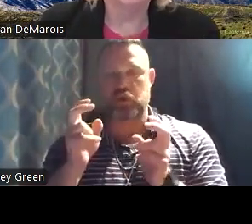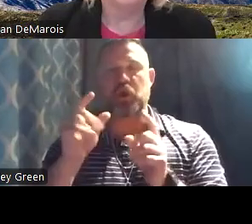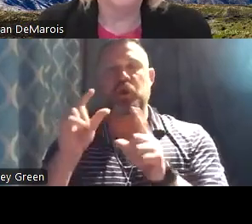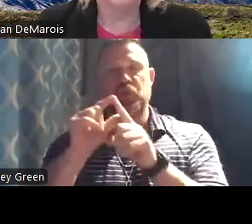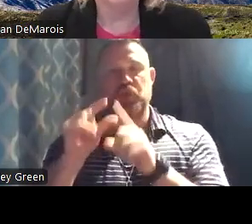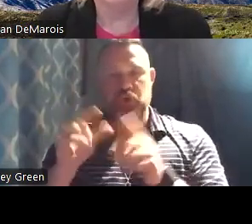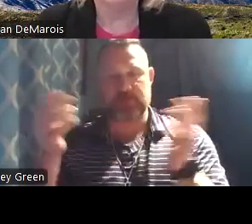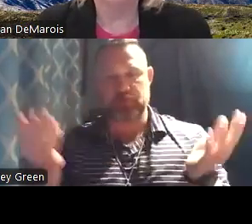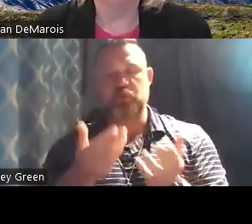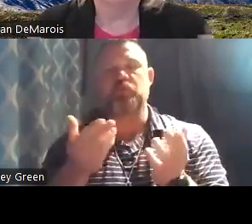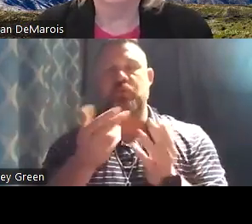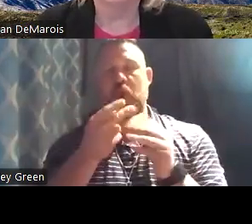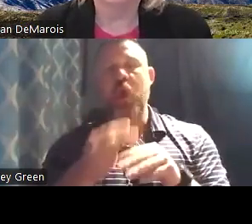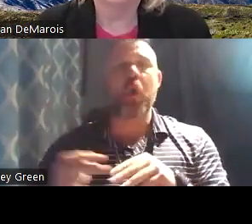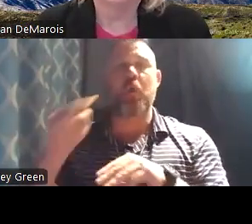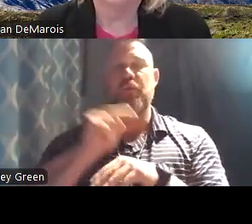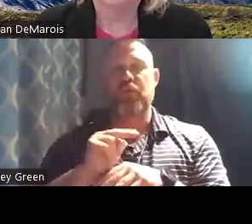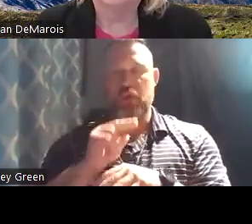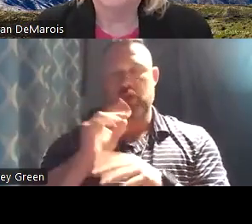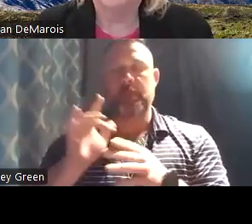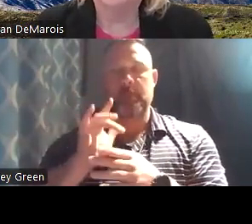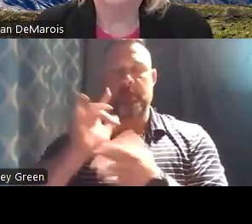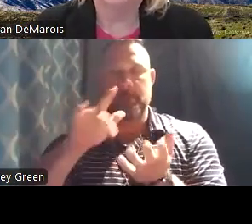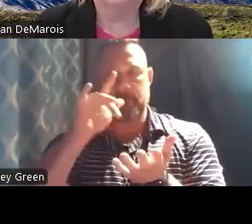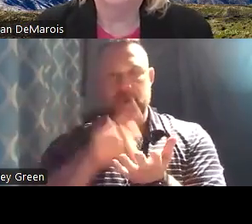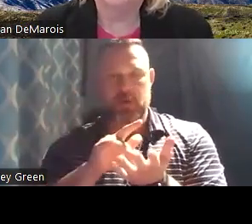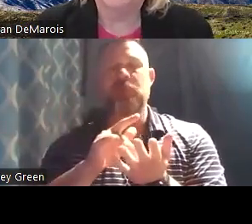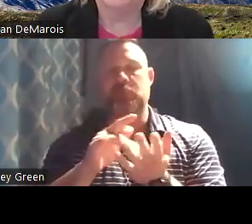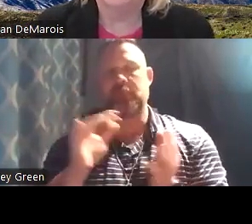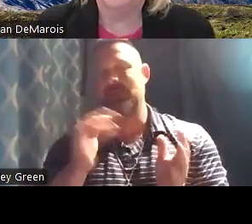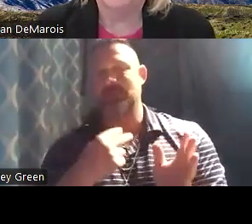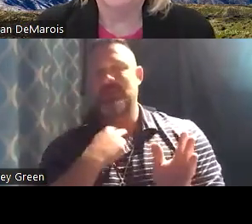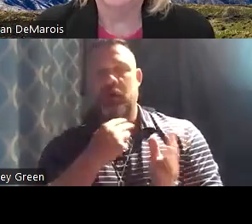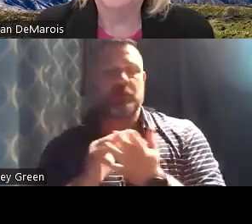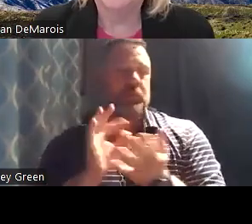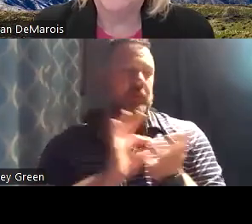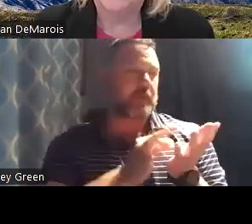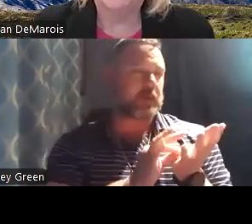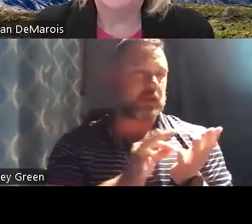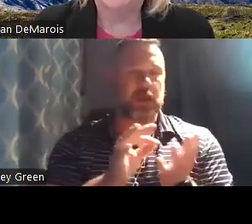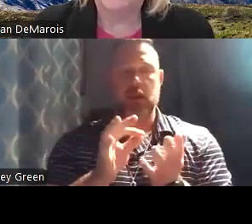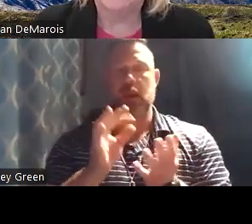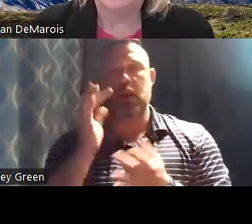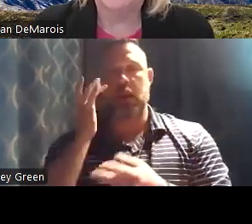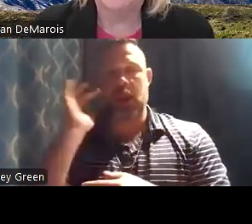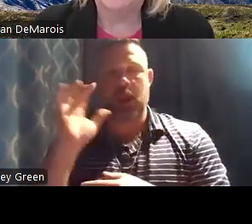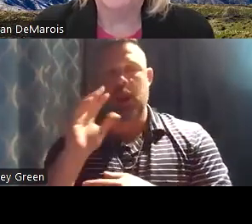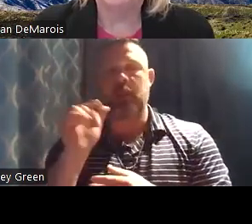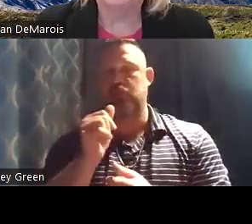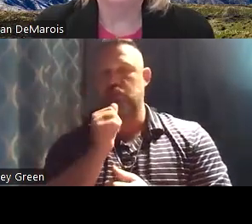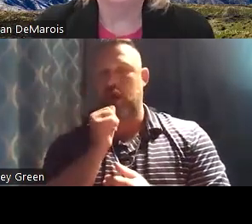overlooked middle, which reflects people who are caught between Medi-Cal and private